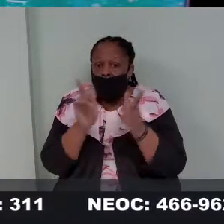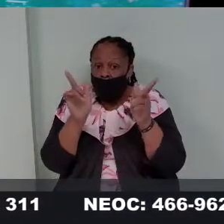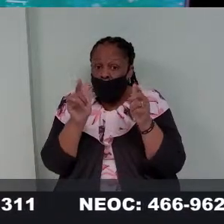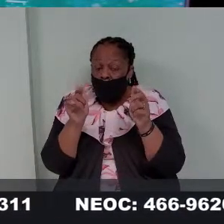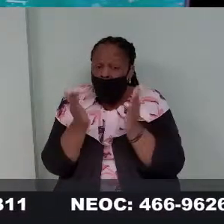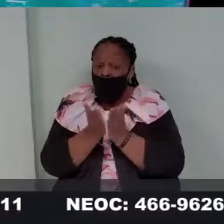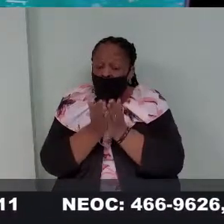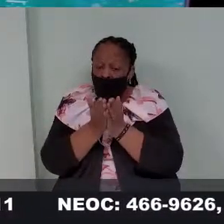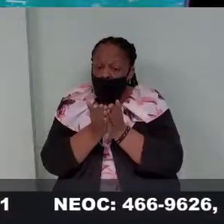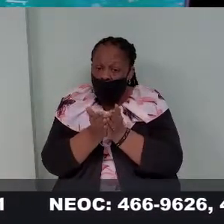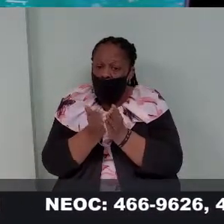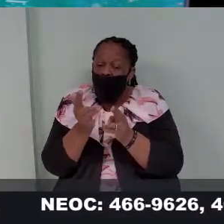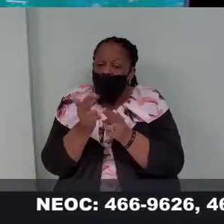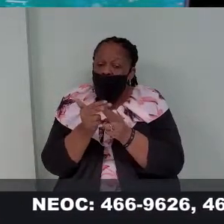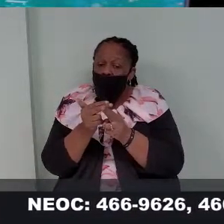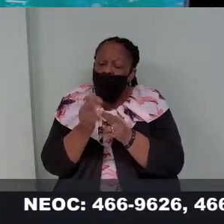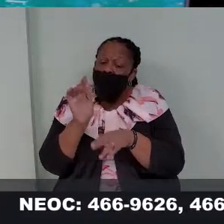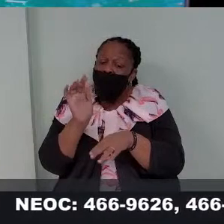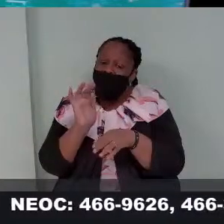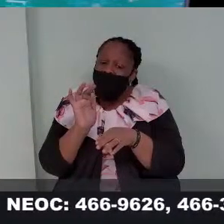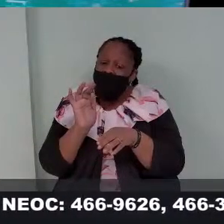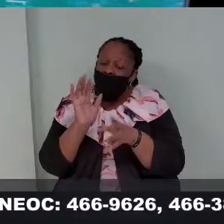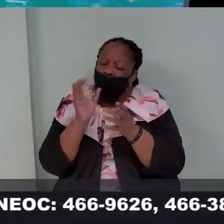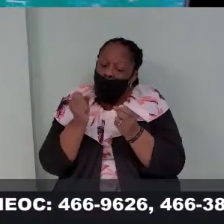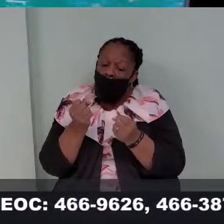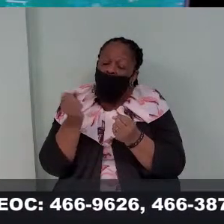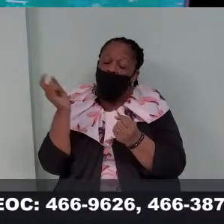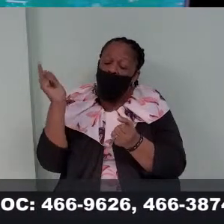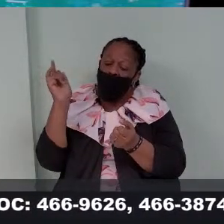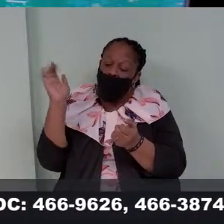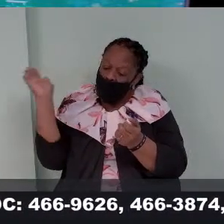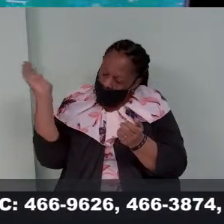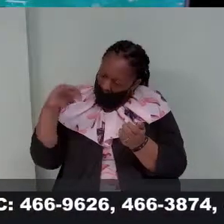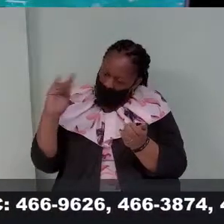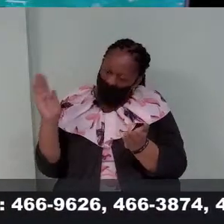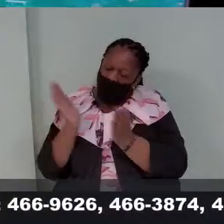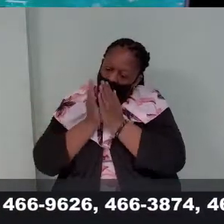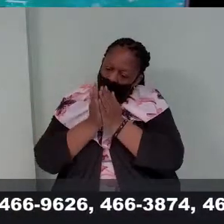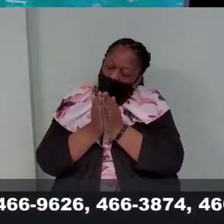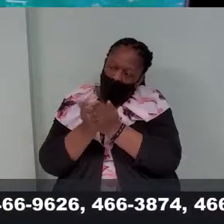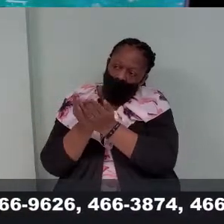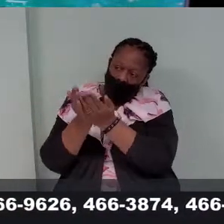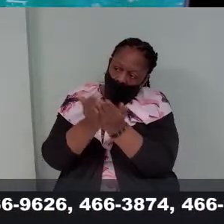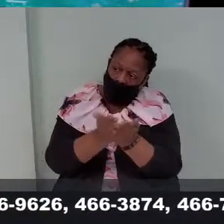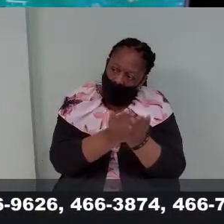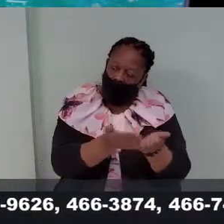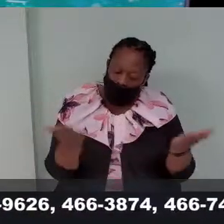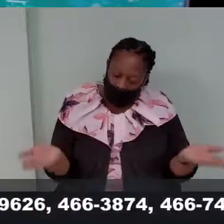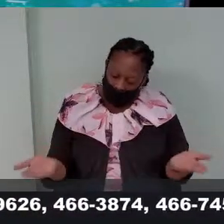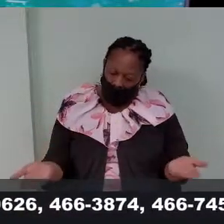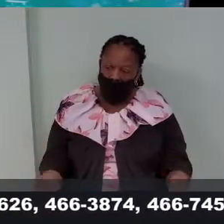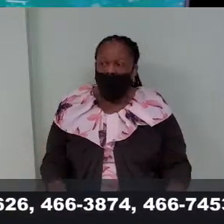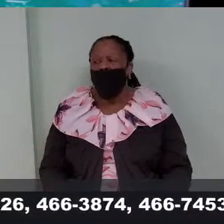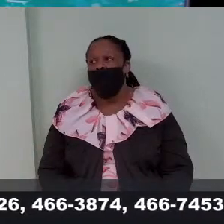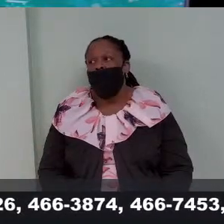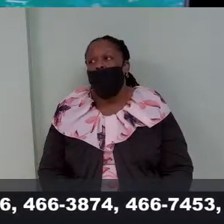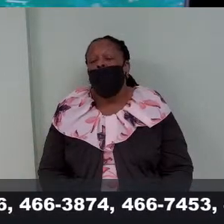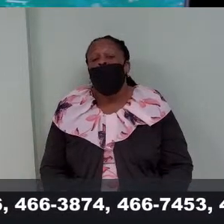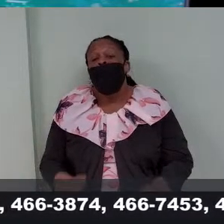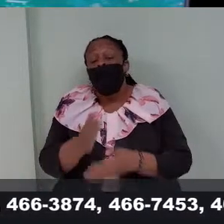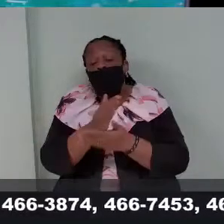in the near future. However, we also have requests whereby some of these cruise ships who have been at sea for a very